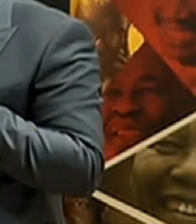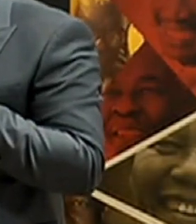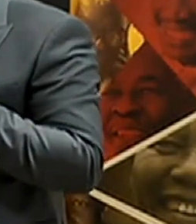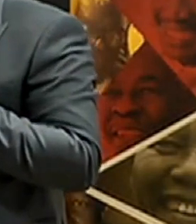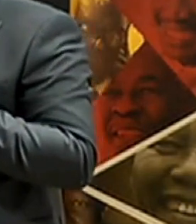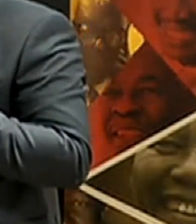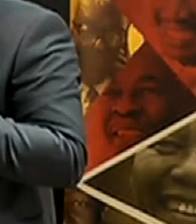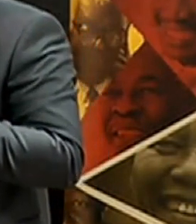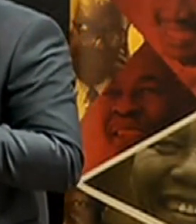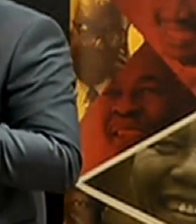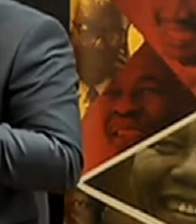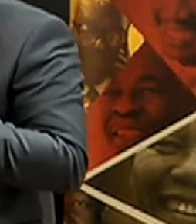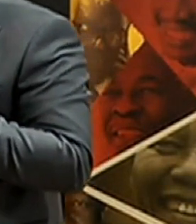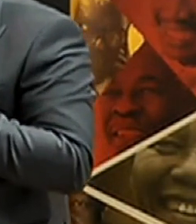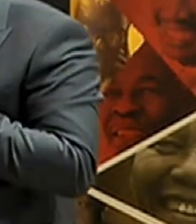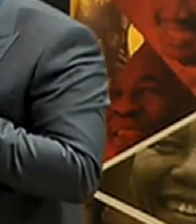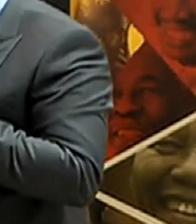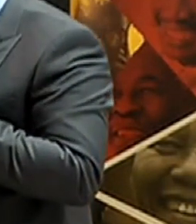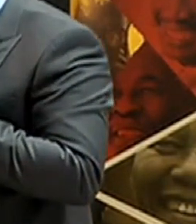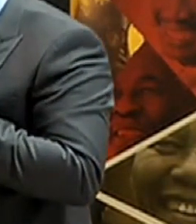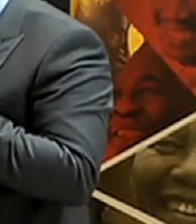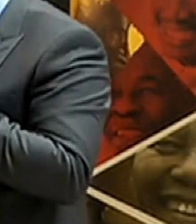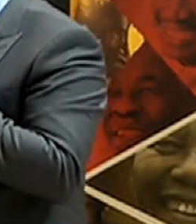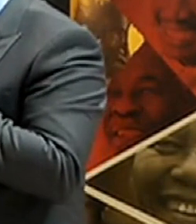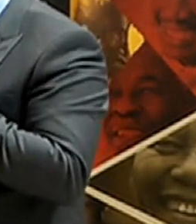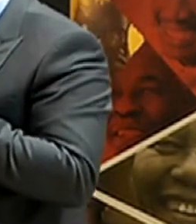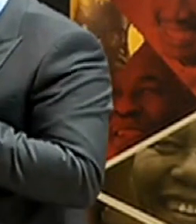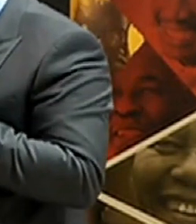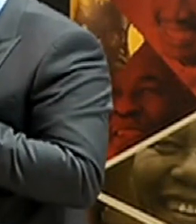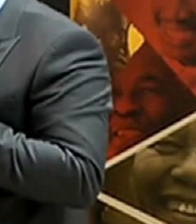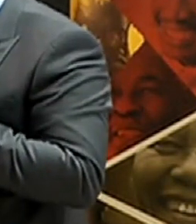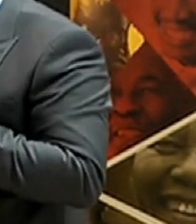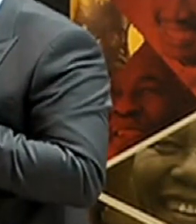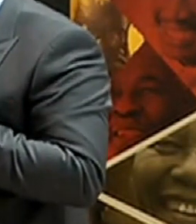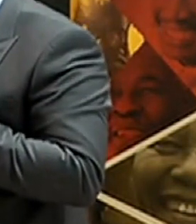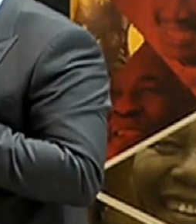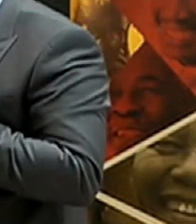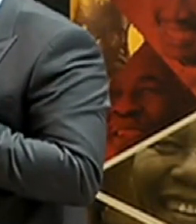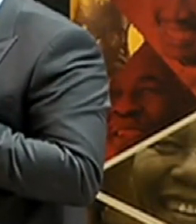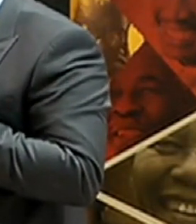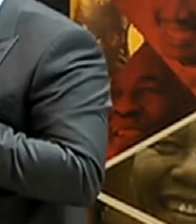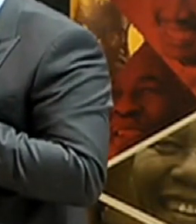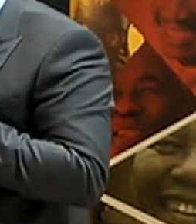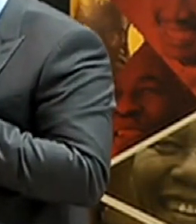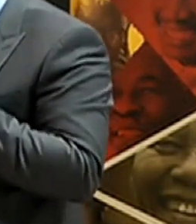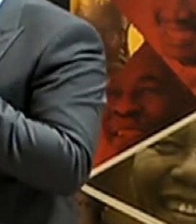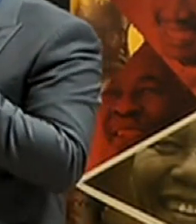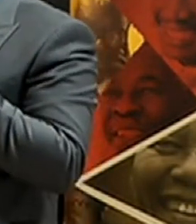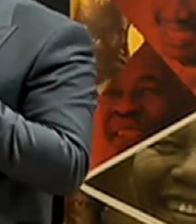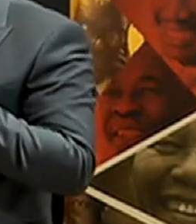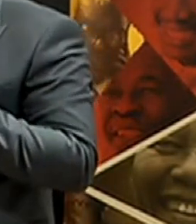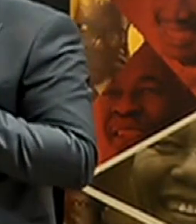lockdown. We have now opened first phase of the first field hospital in our